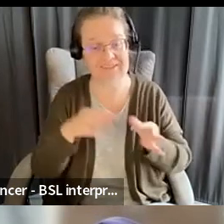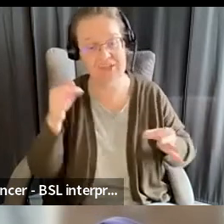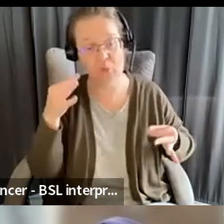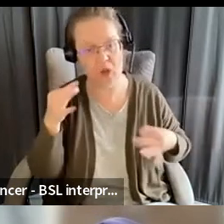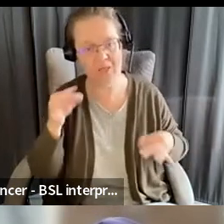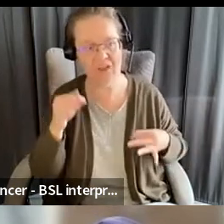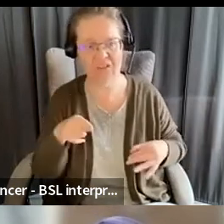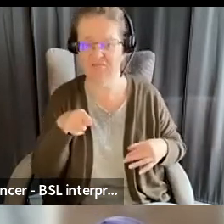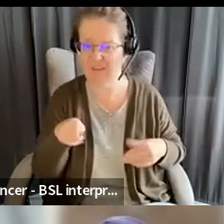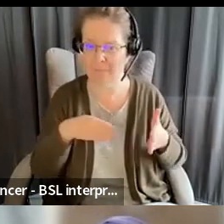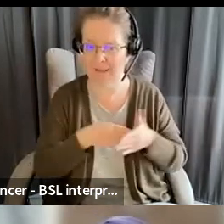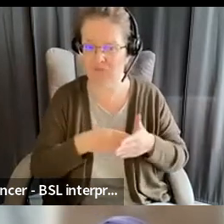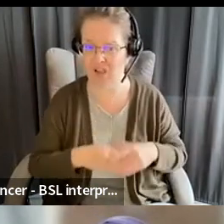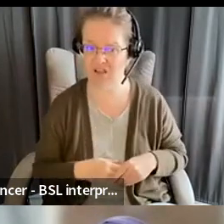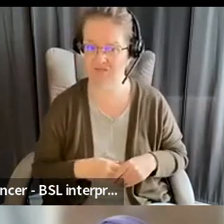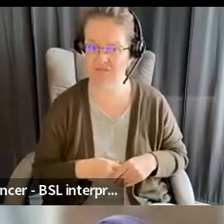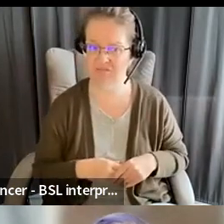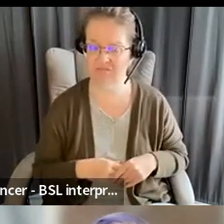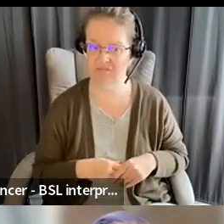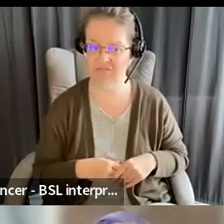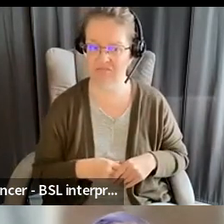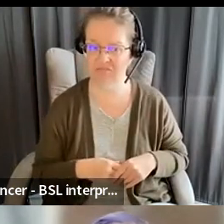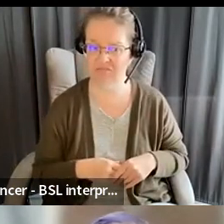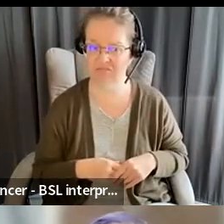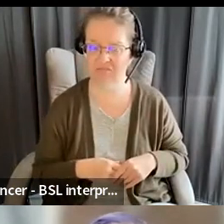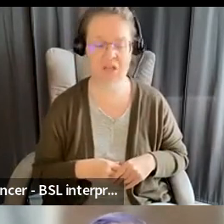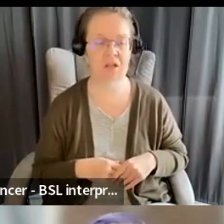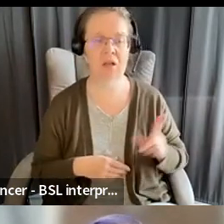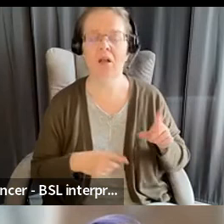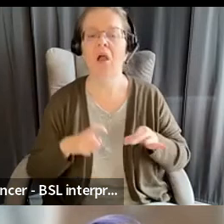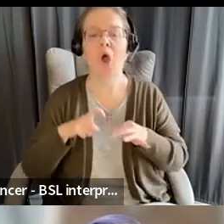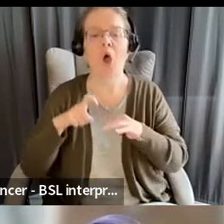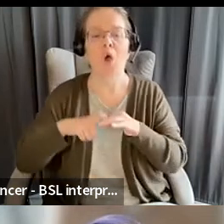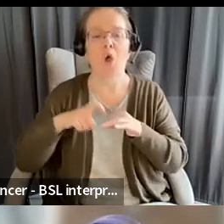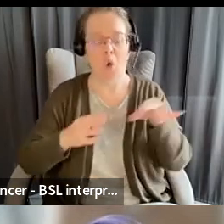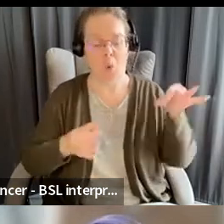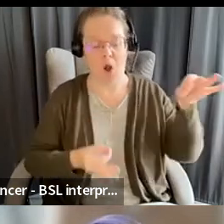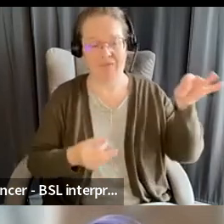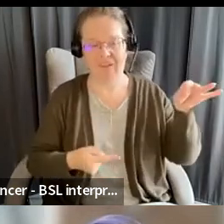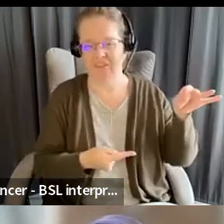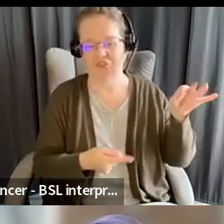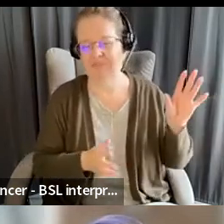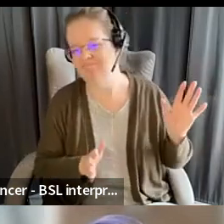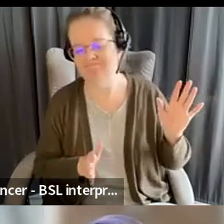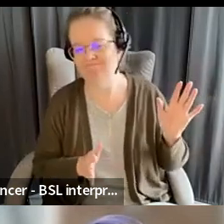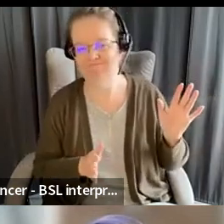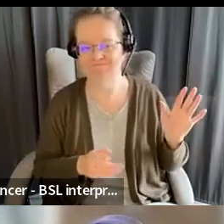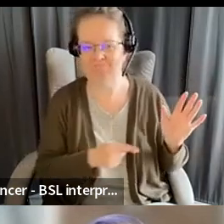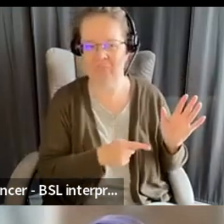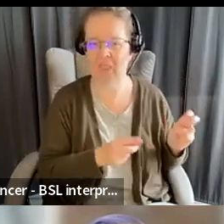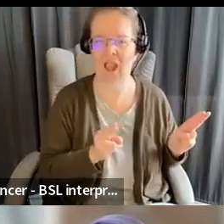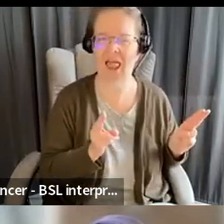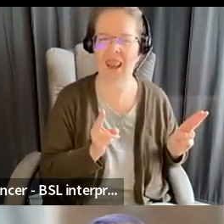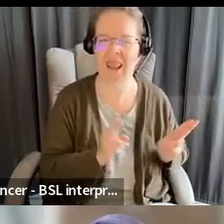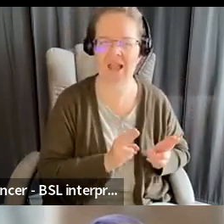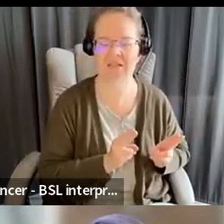Is that a barrier to entering? The qualifications piece, I would say, is less of